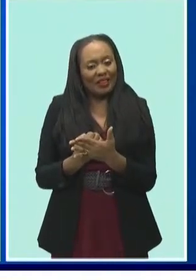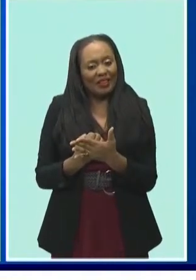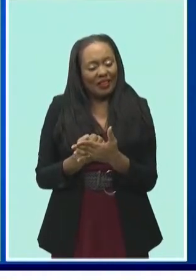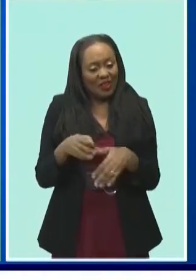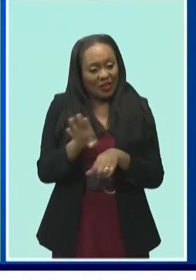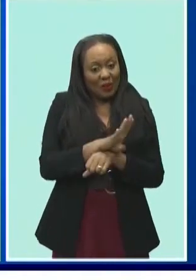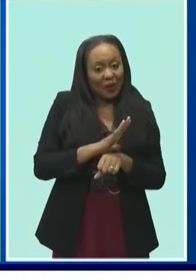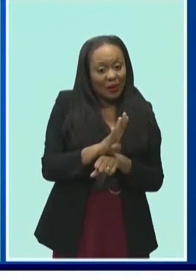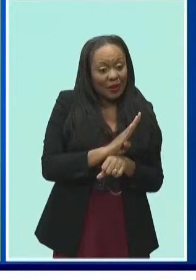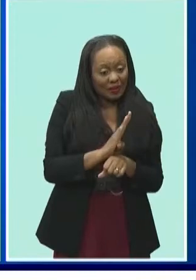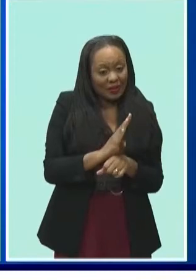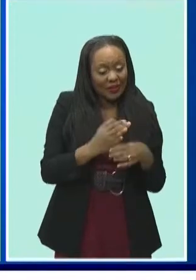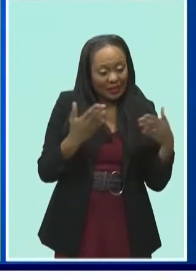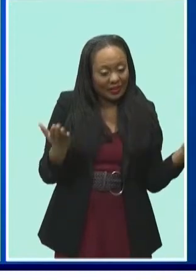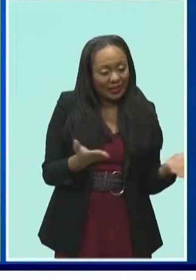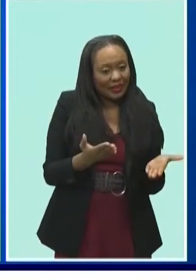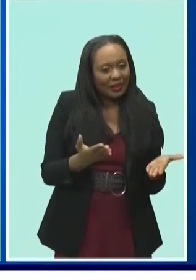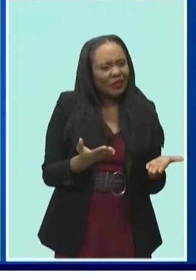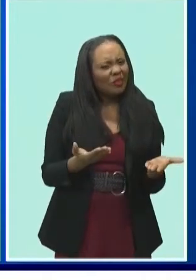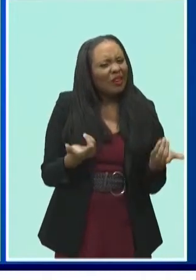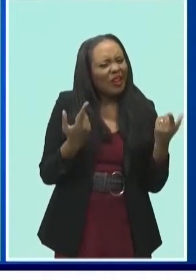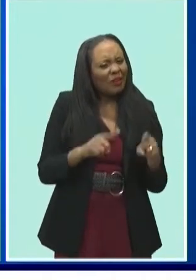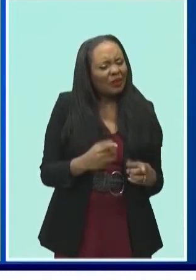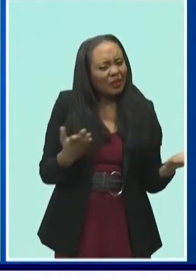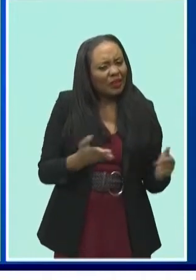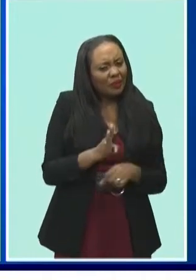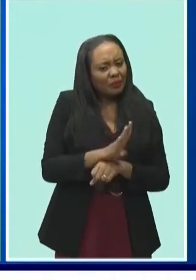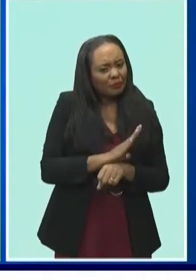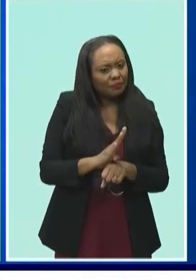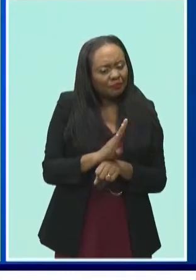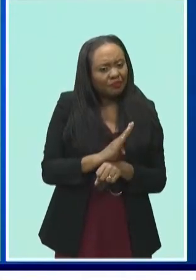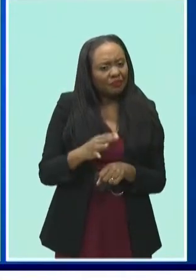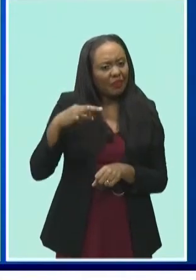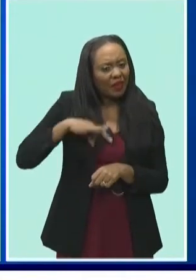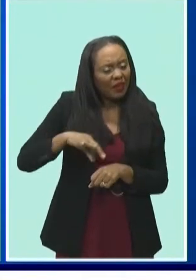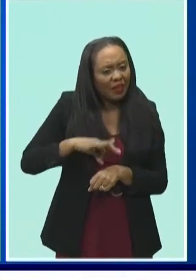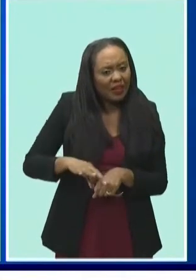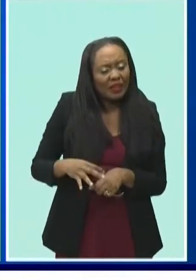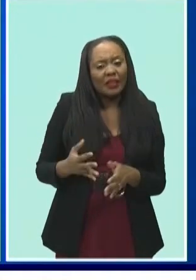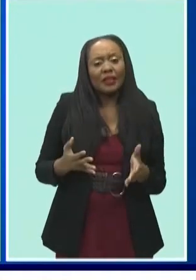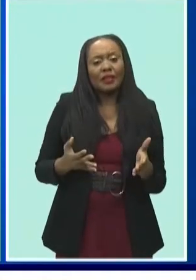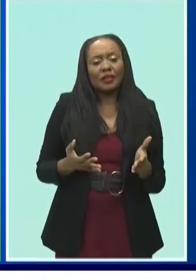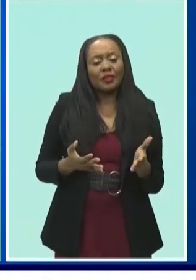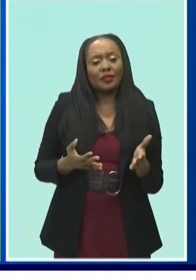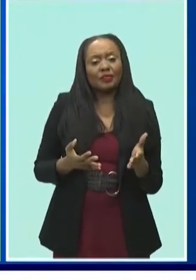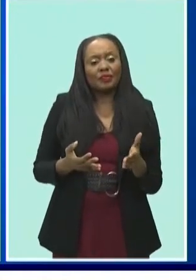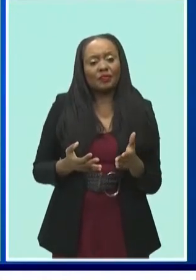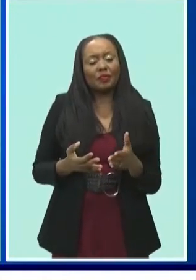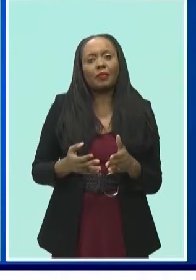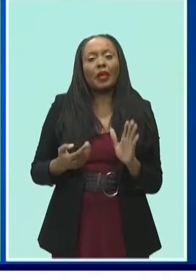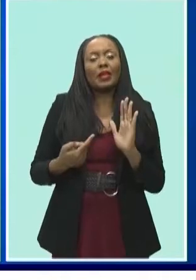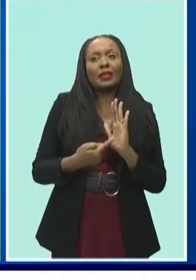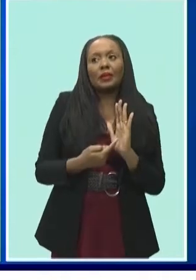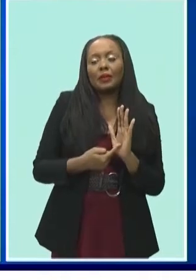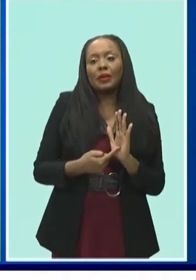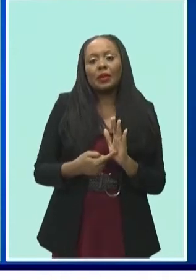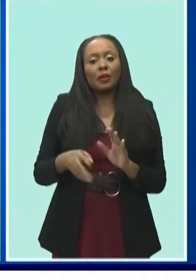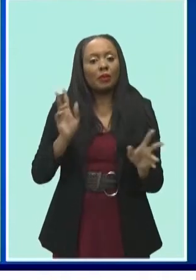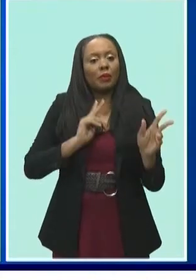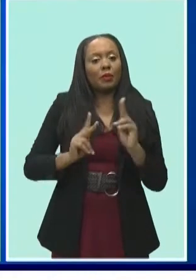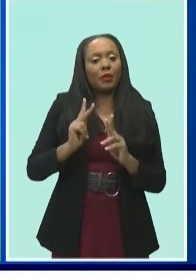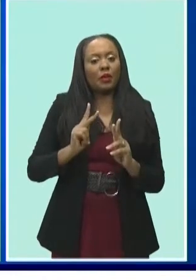local level in terms of what happens within your the various constituencies, let's say for shopkeepers,